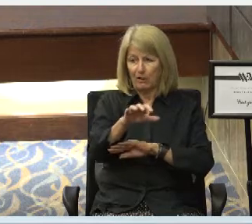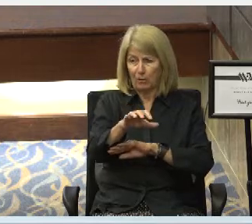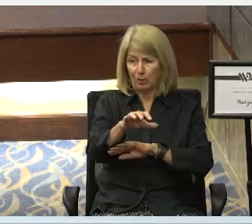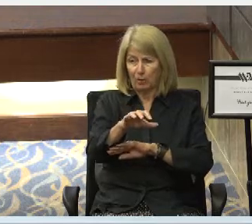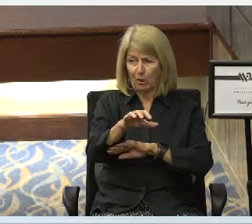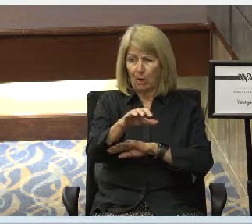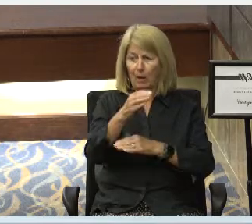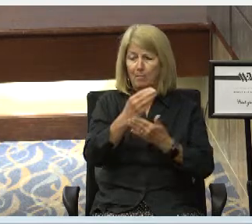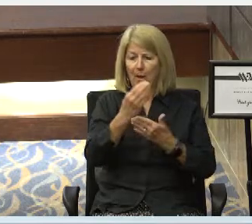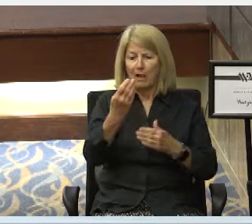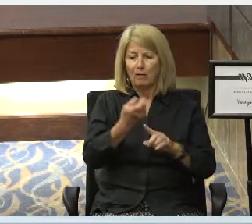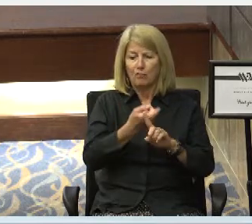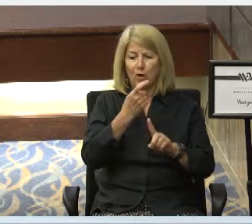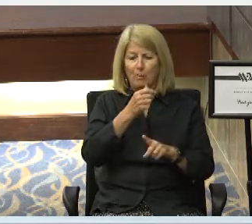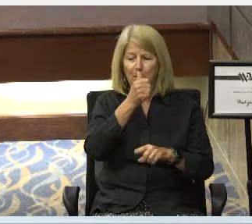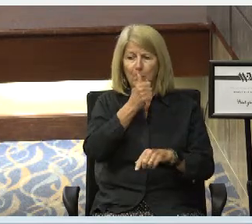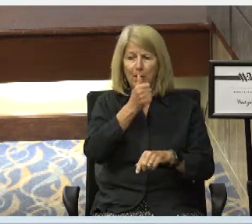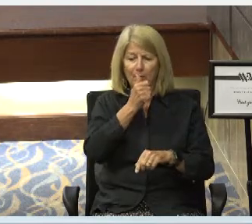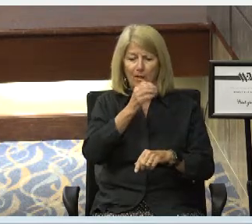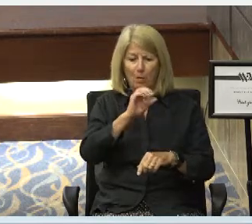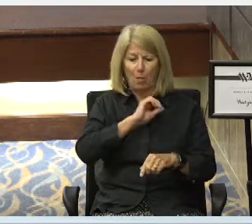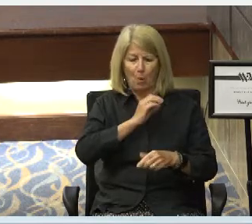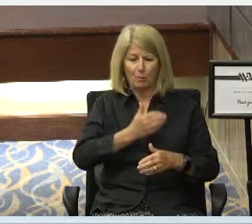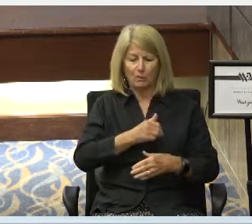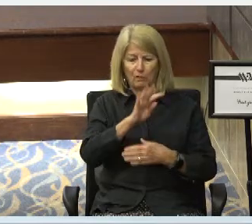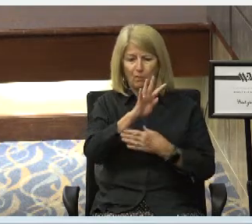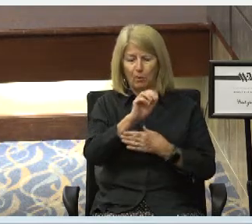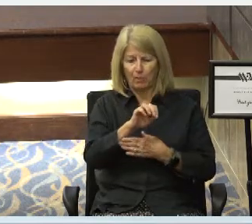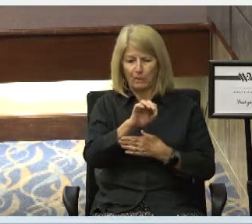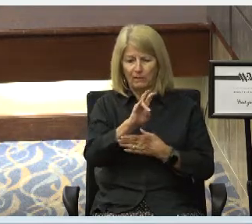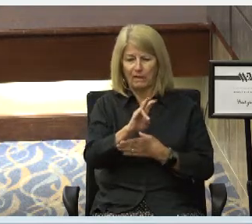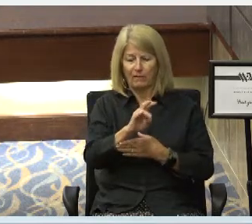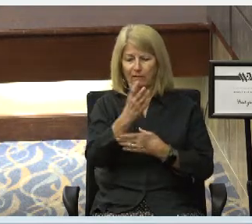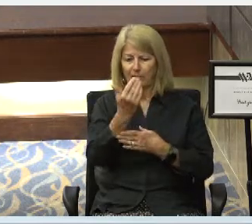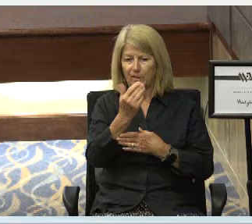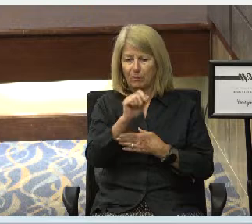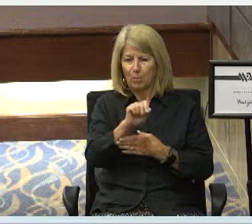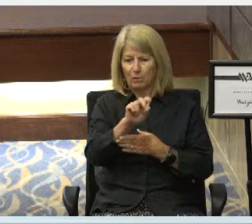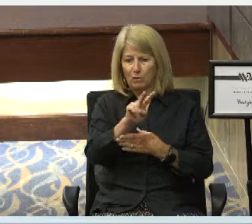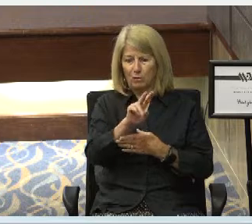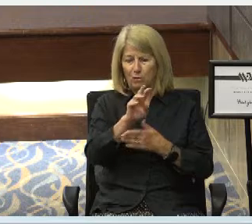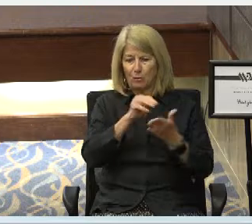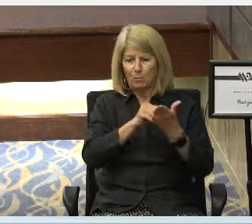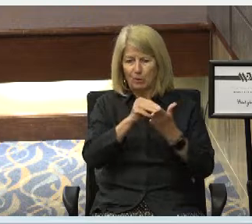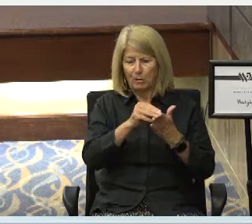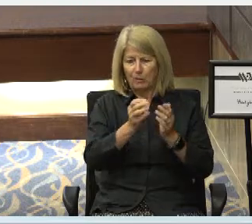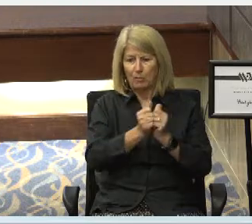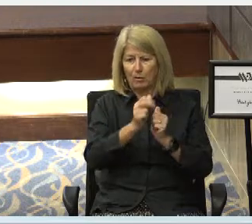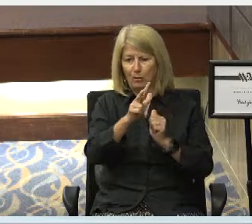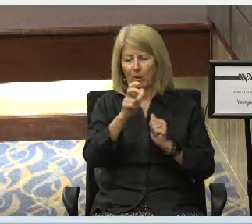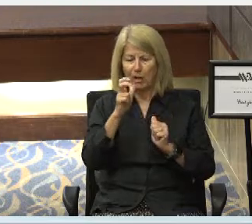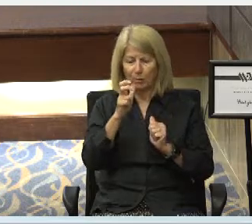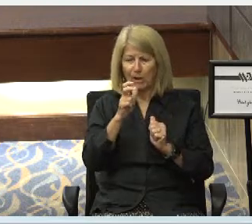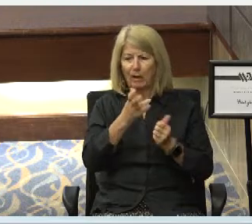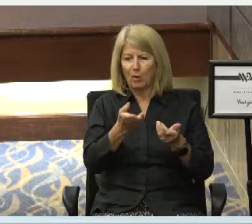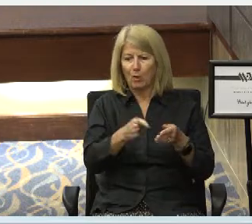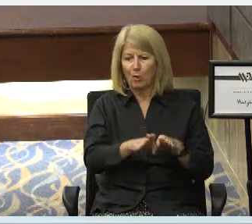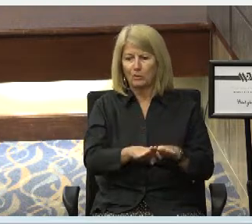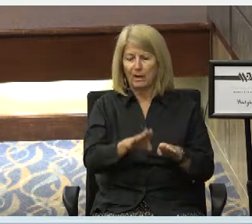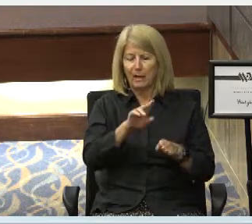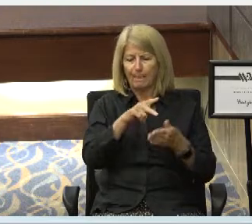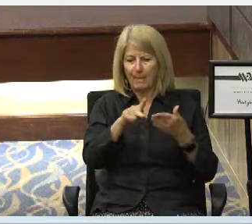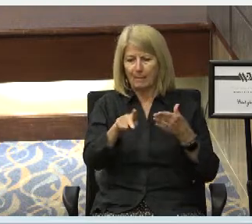private owners. 4.87 acres, 15.2 million with 300 at closing, and then payments of